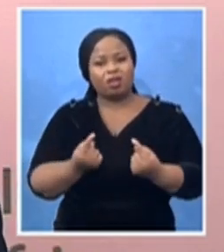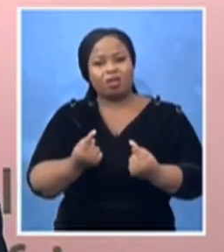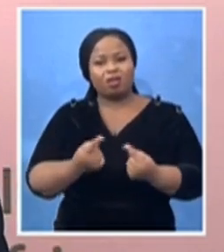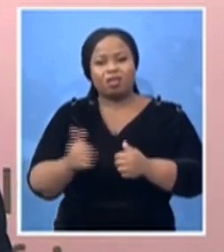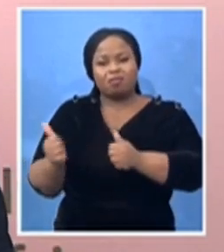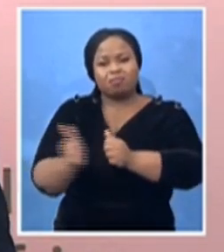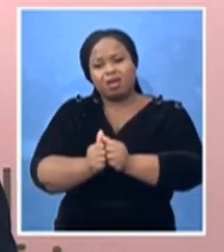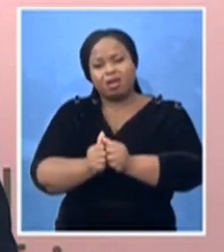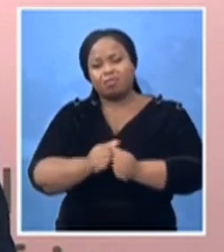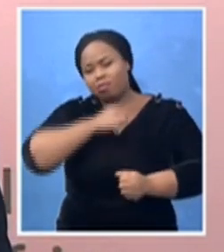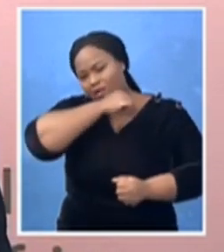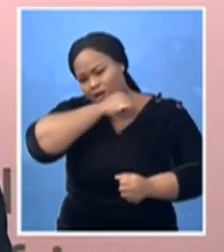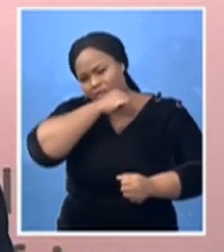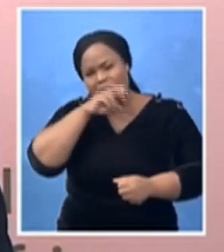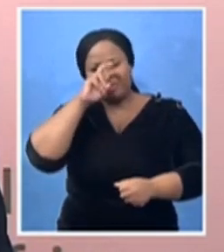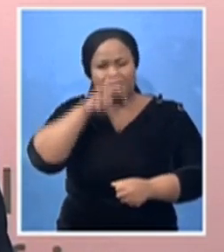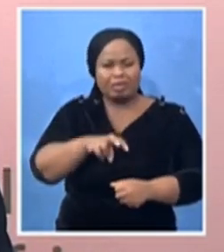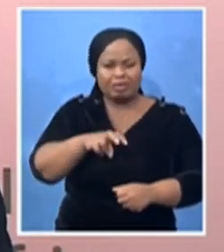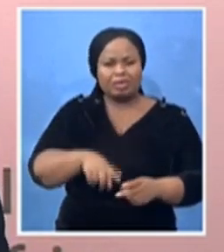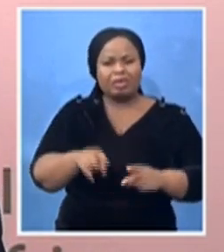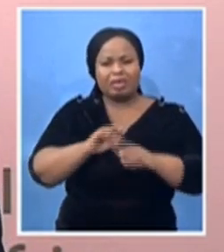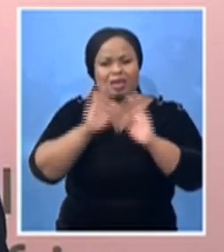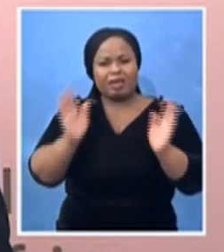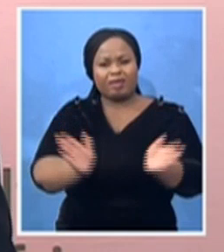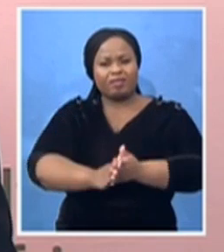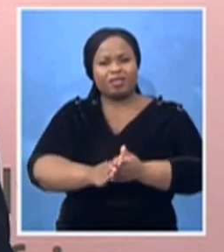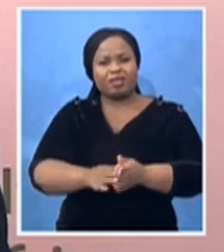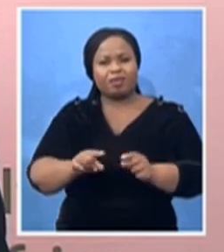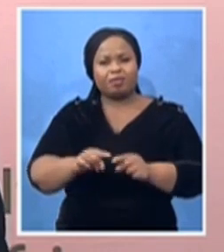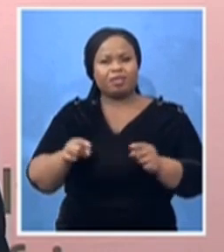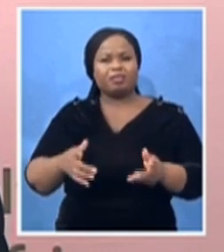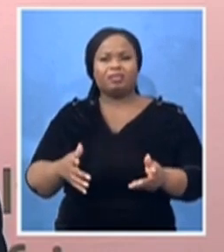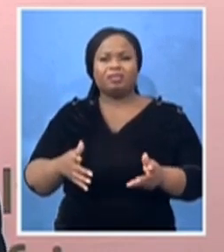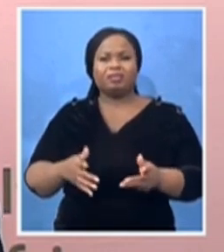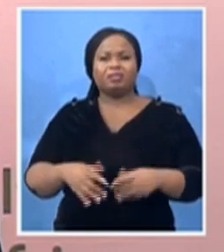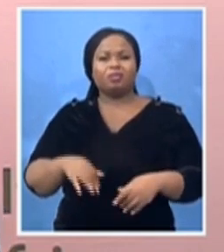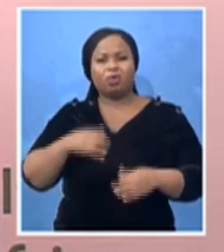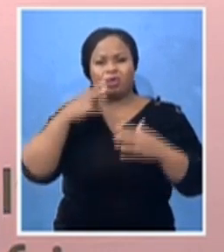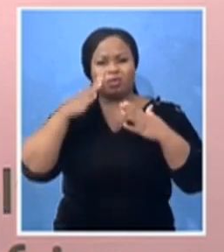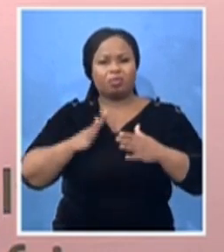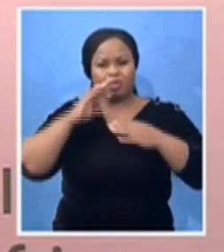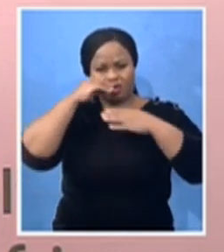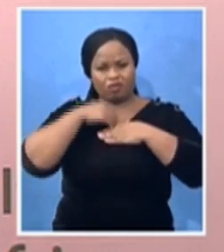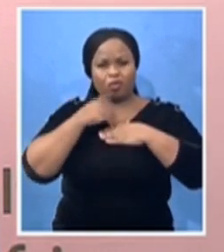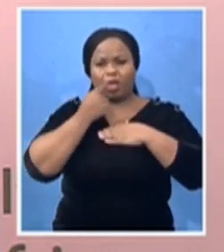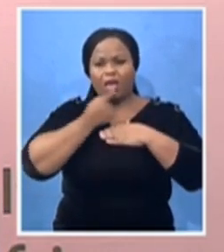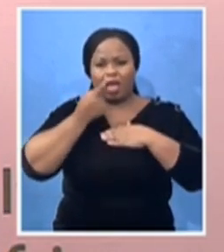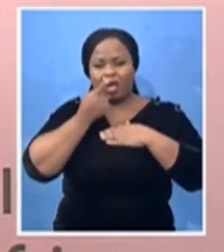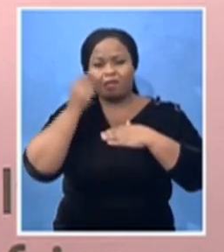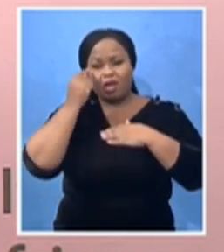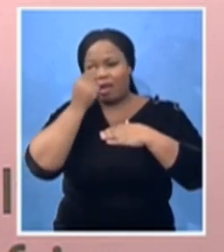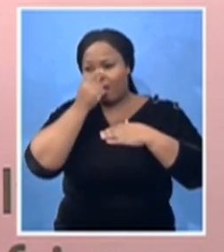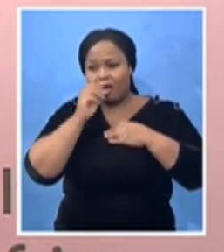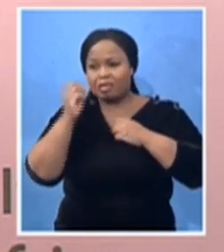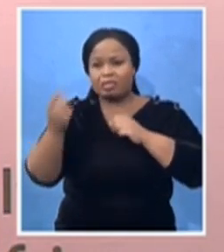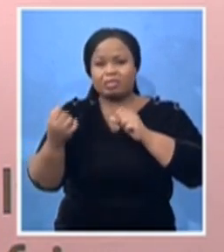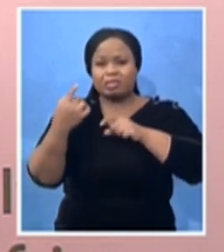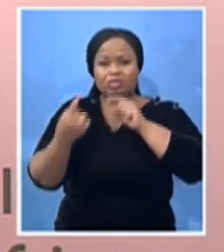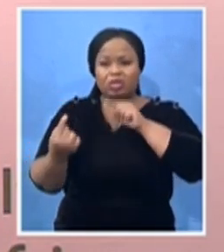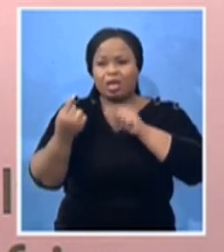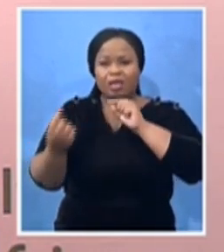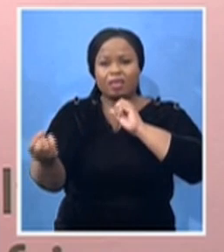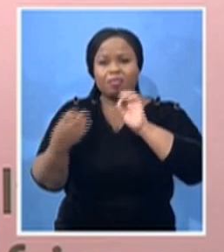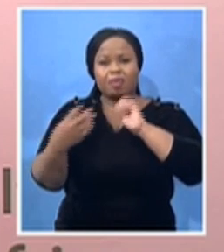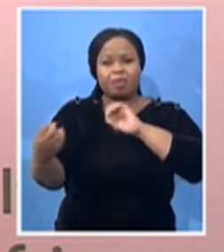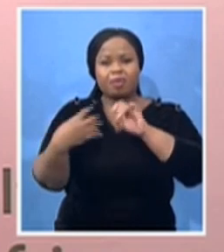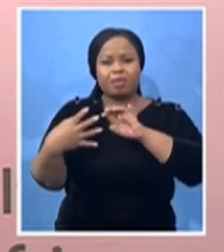the body, fluids from our mouths and from our eyes, that poses the risk. And that's what we're trying to explain